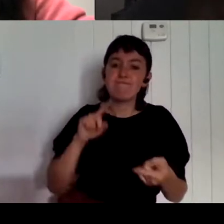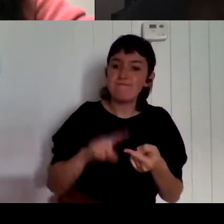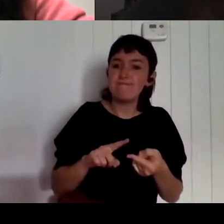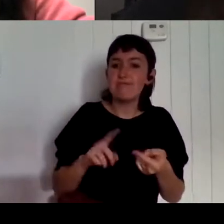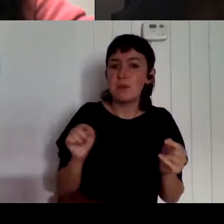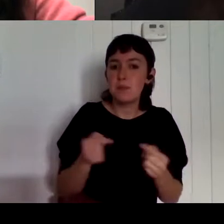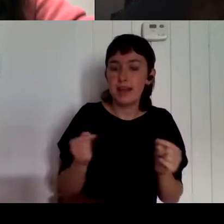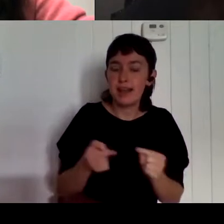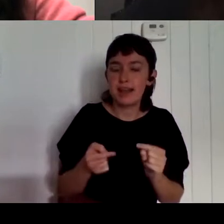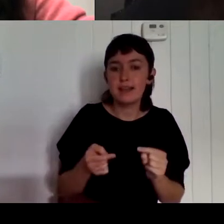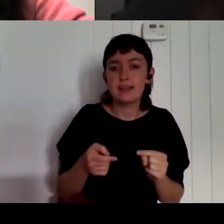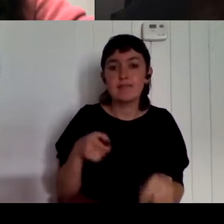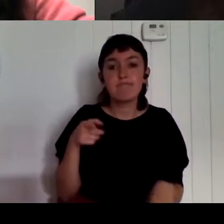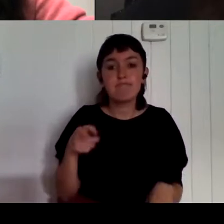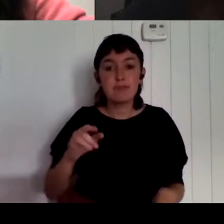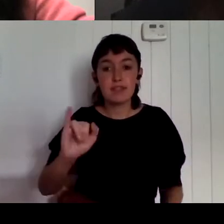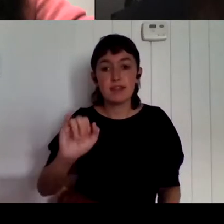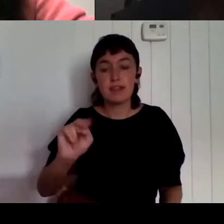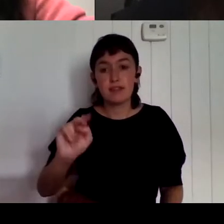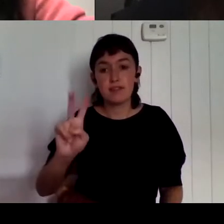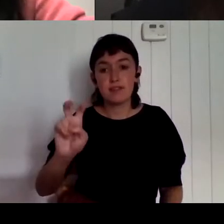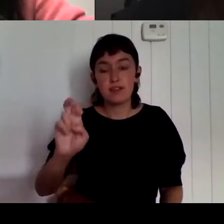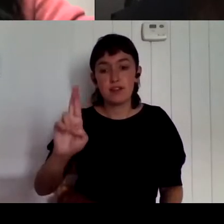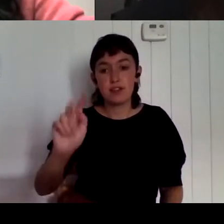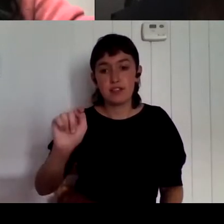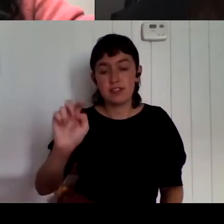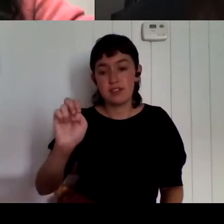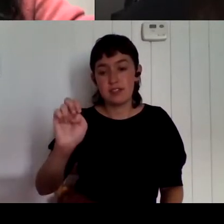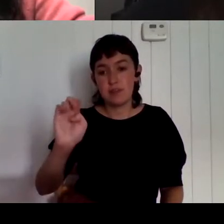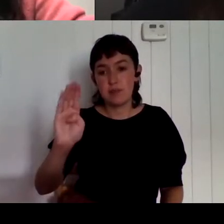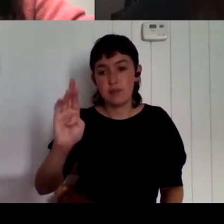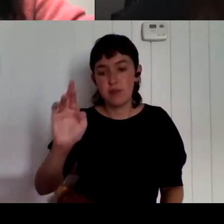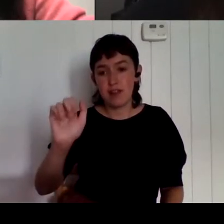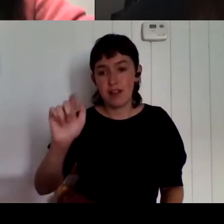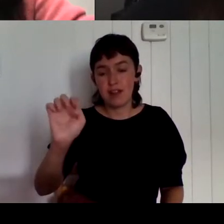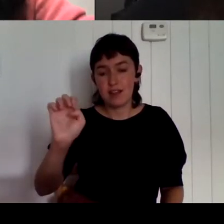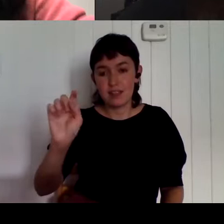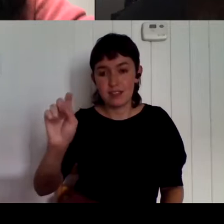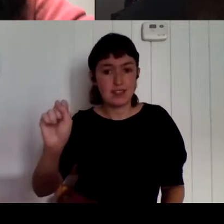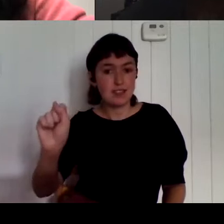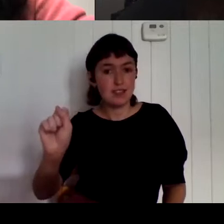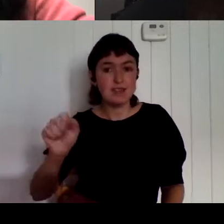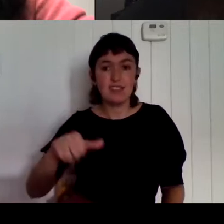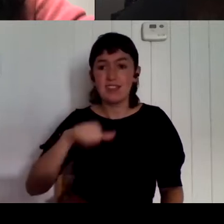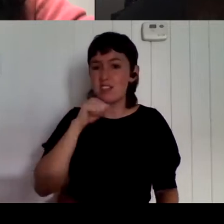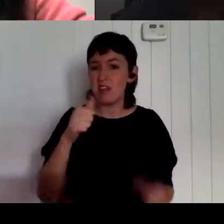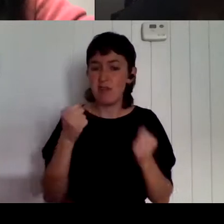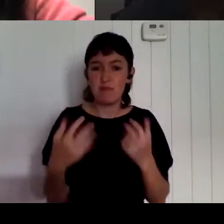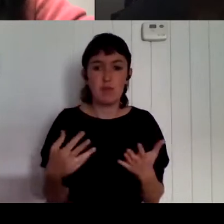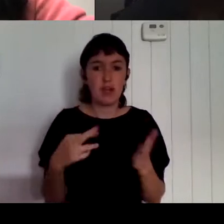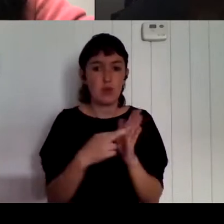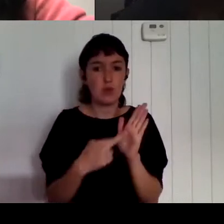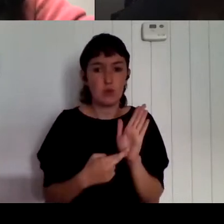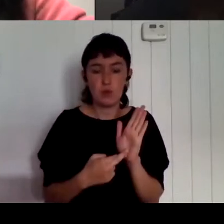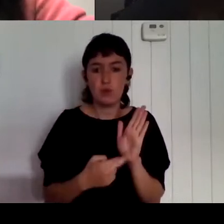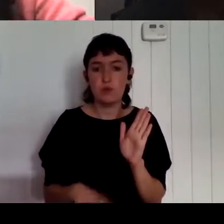as ones that have spines. So if I was doing this in mice, I would have to very much justify how